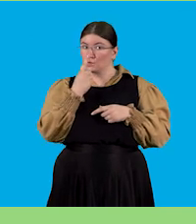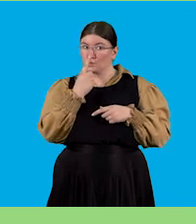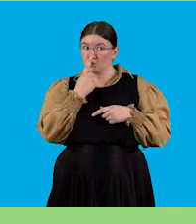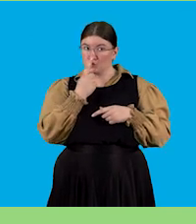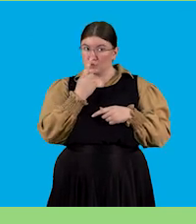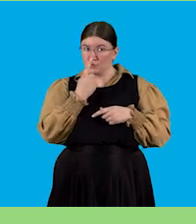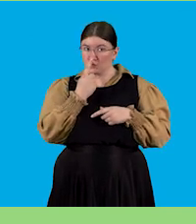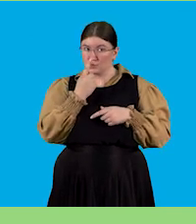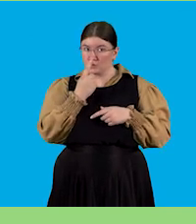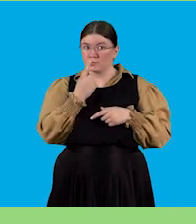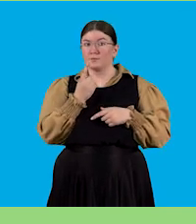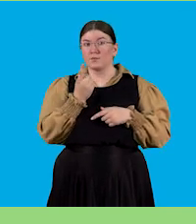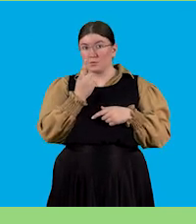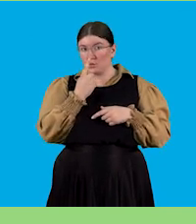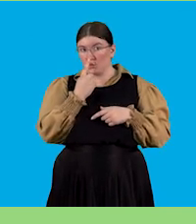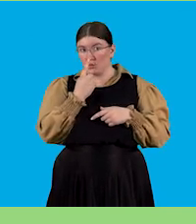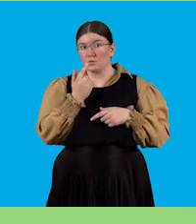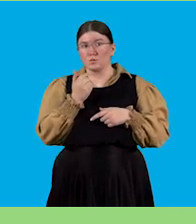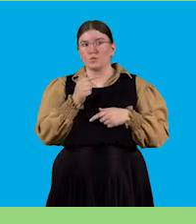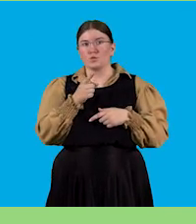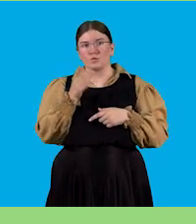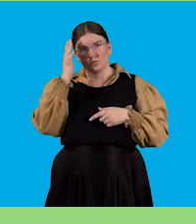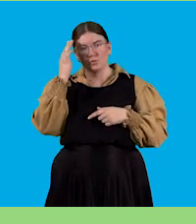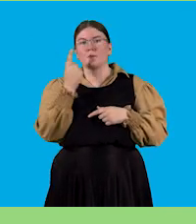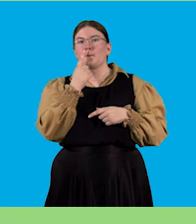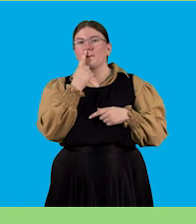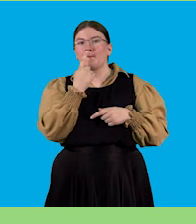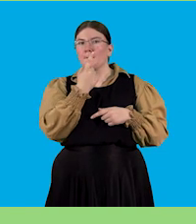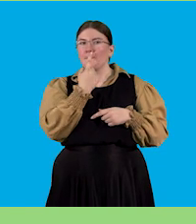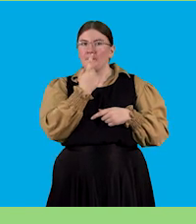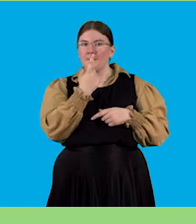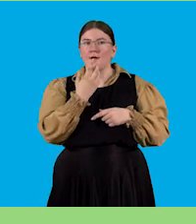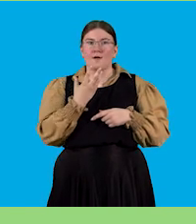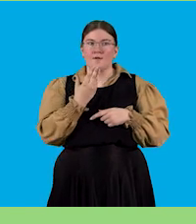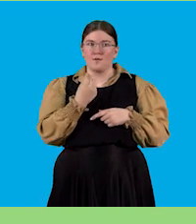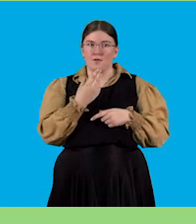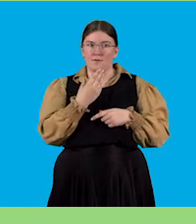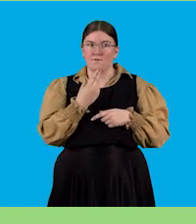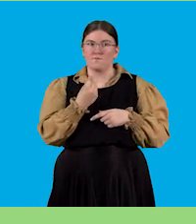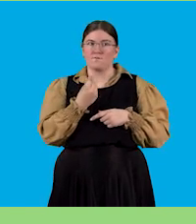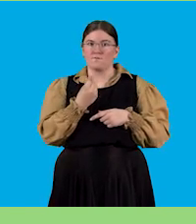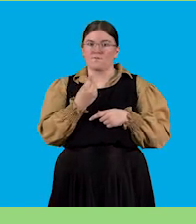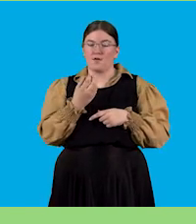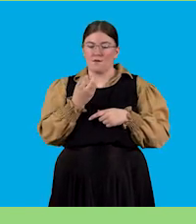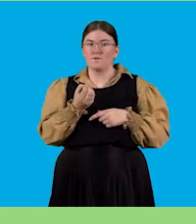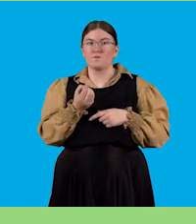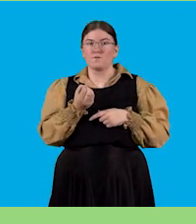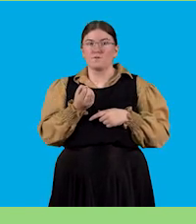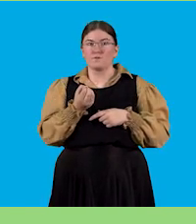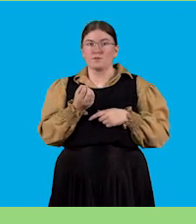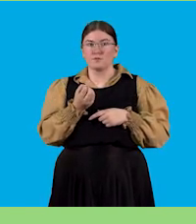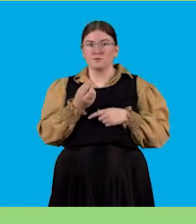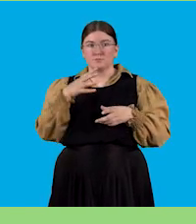nose there. As we know, we have the nostrils at the end of our nose.